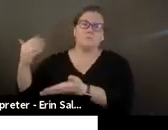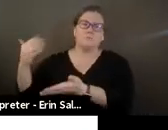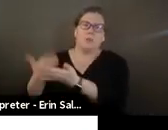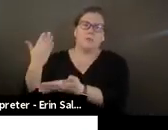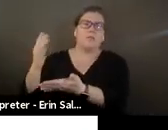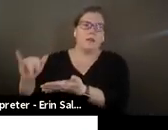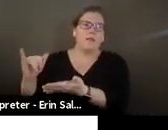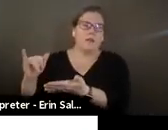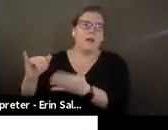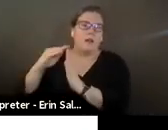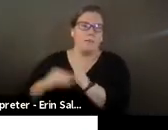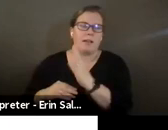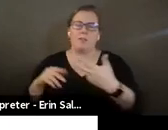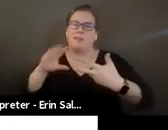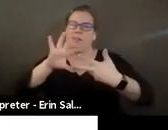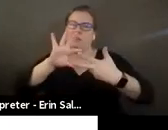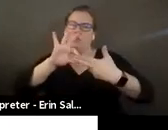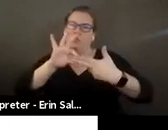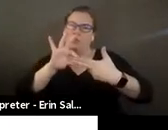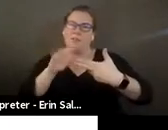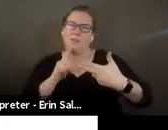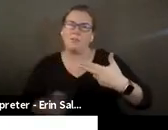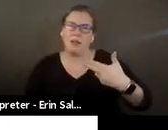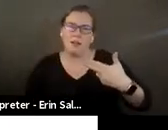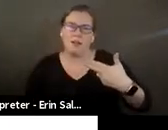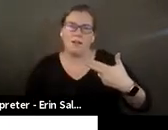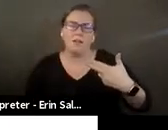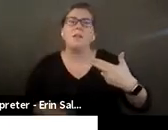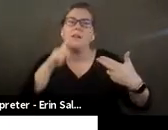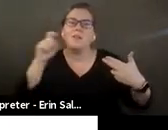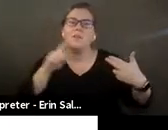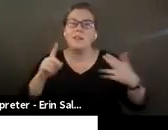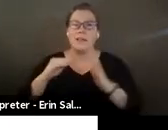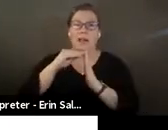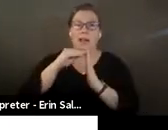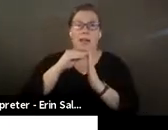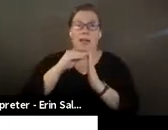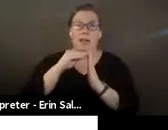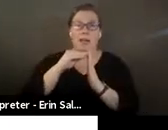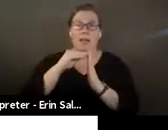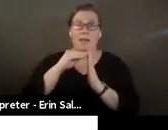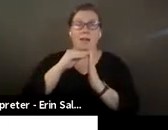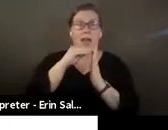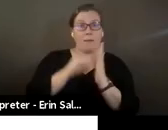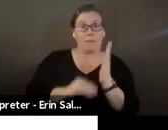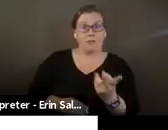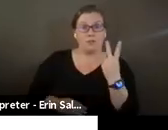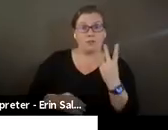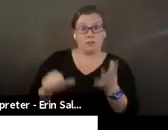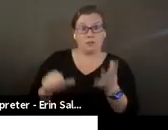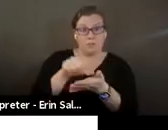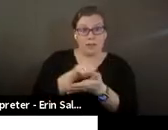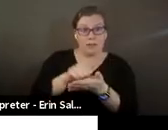These two steps we kind of combined here because the application is one page for the applicant and then one page